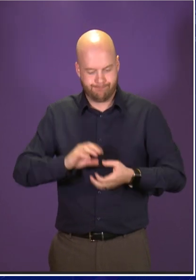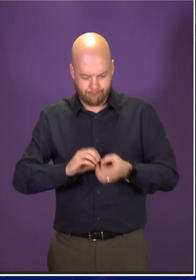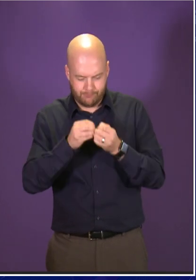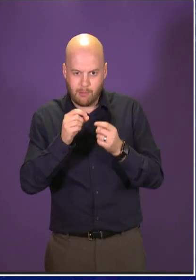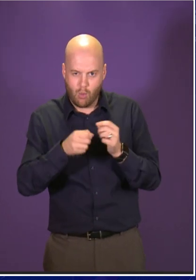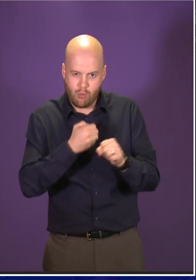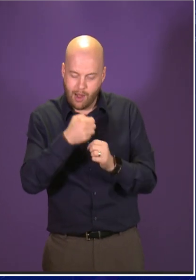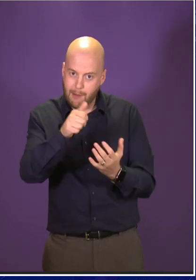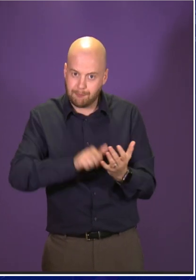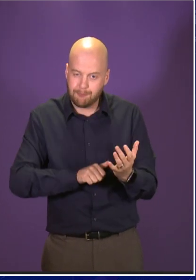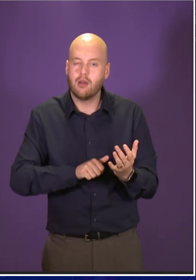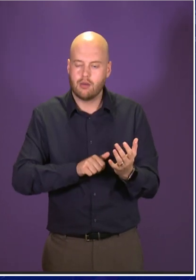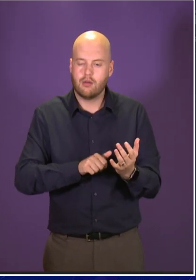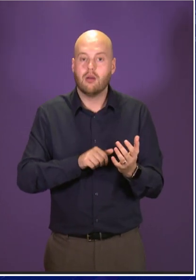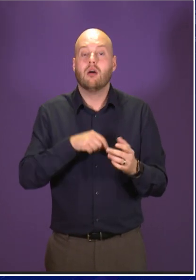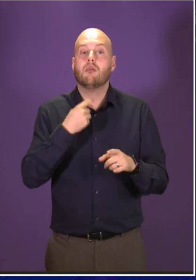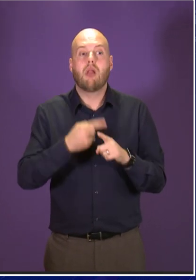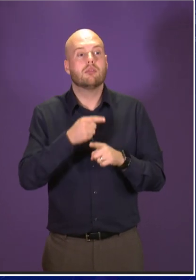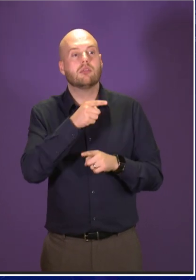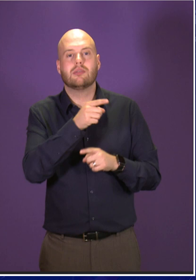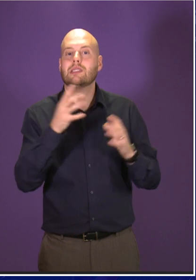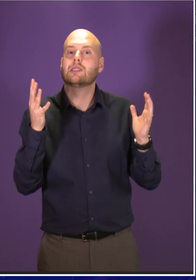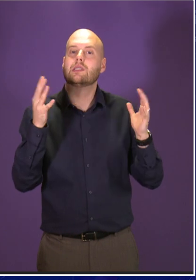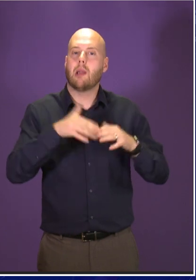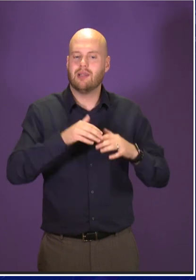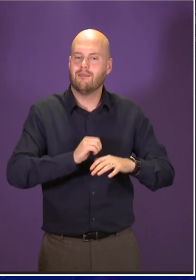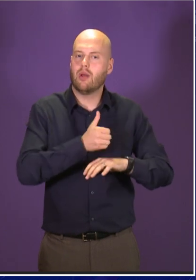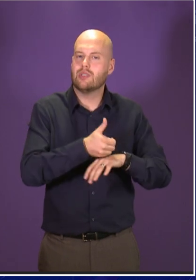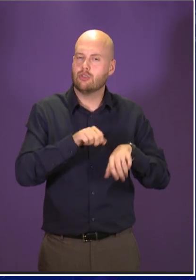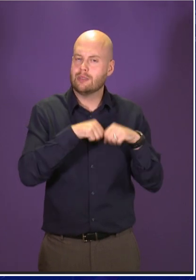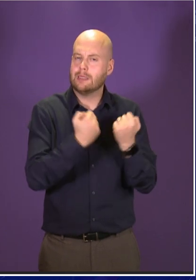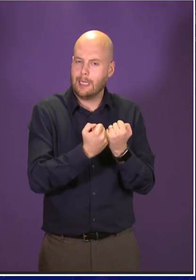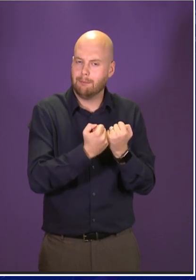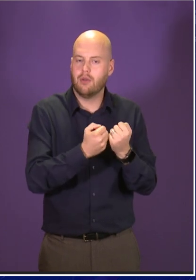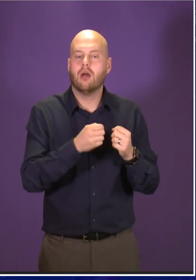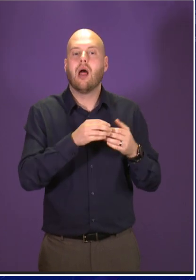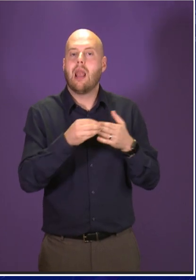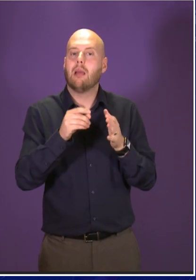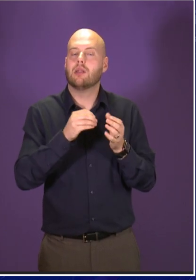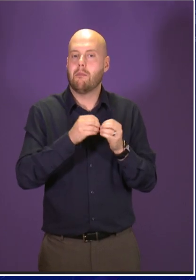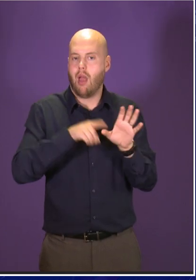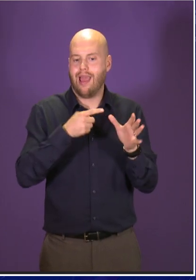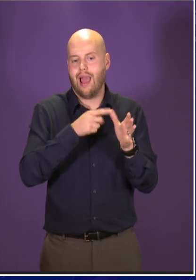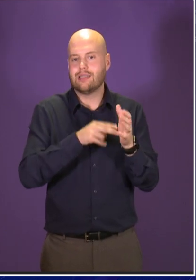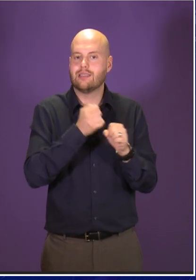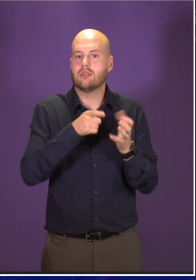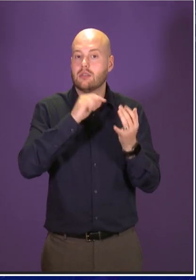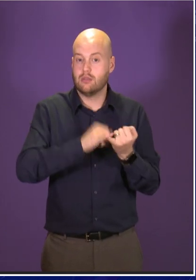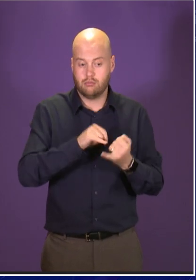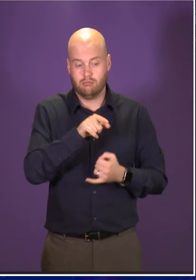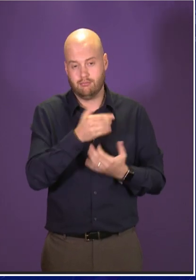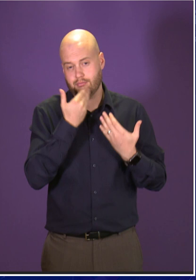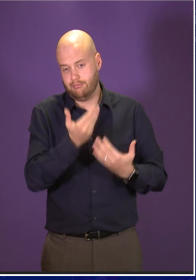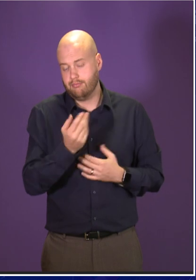Summit Foundation team led by Sir Angus Grossart, who has helped to lever in support from so many partners. Thank